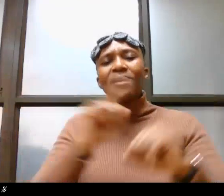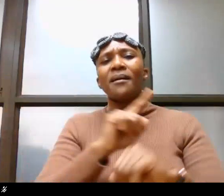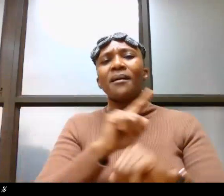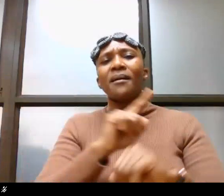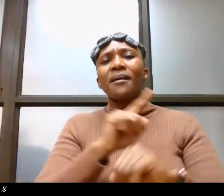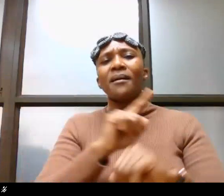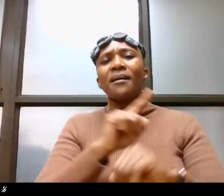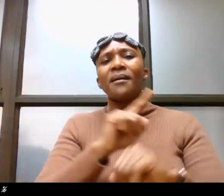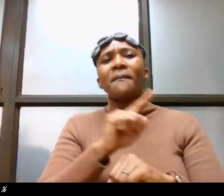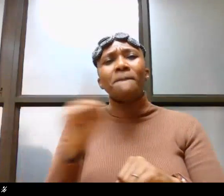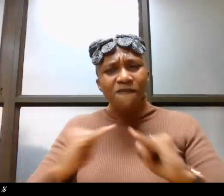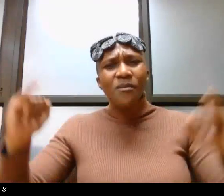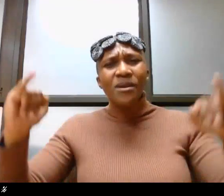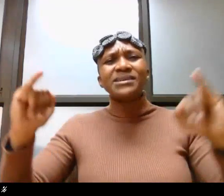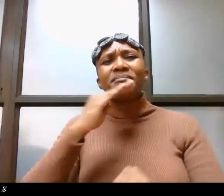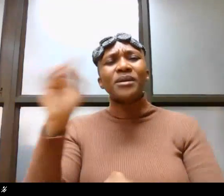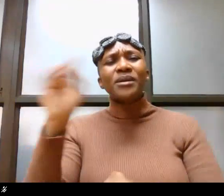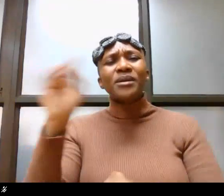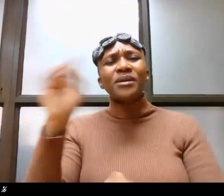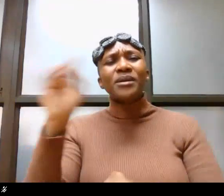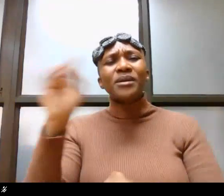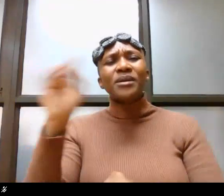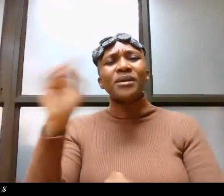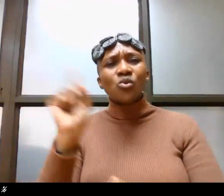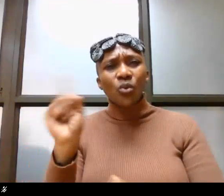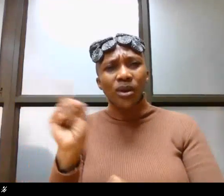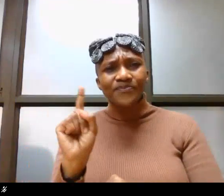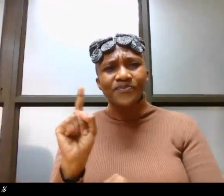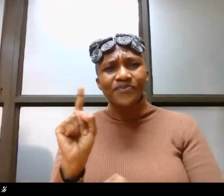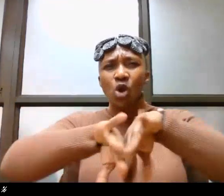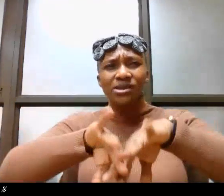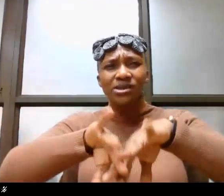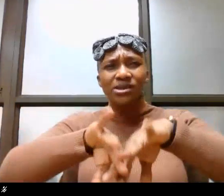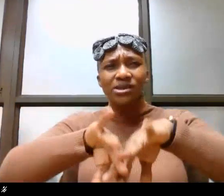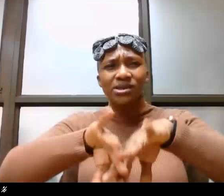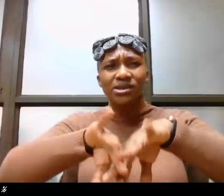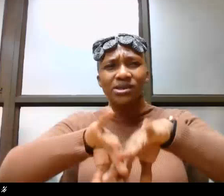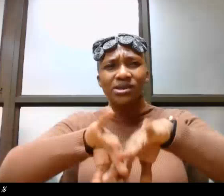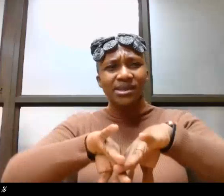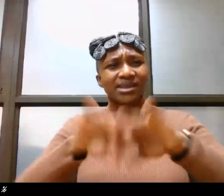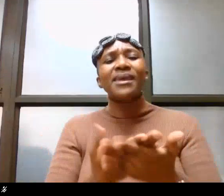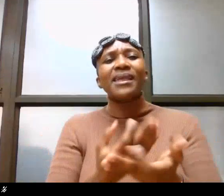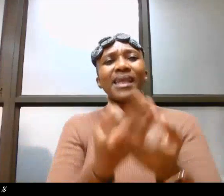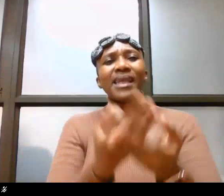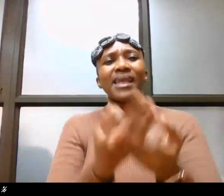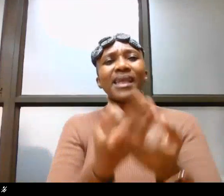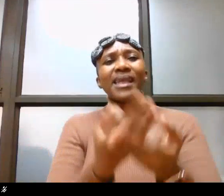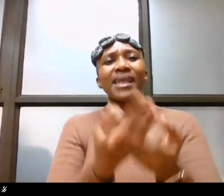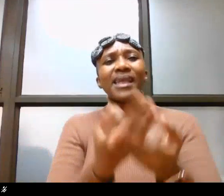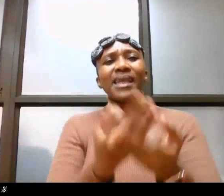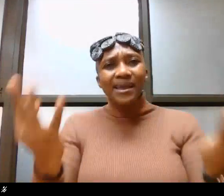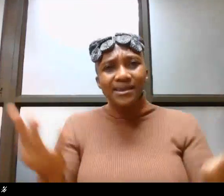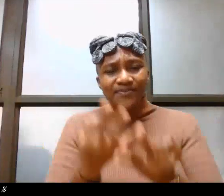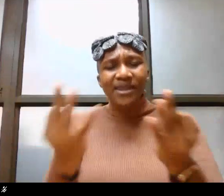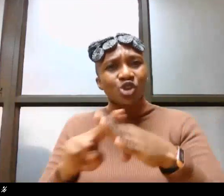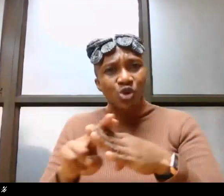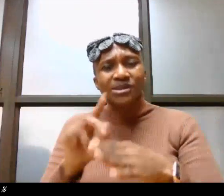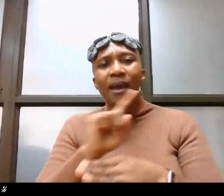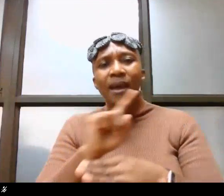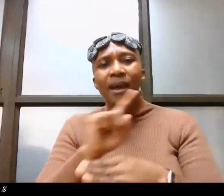not absolute nonsense, if I can put it like that. It has been useful, but to a